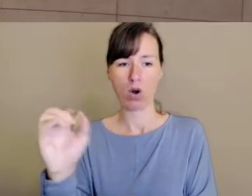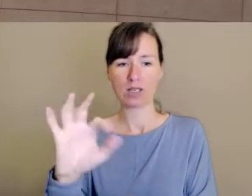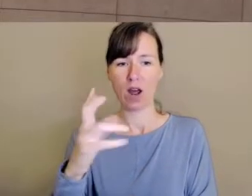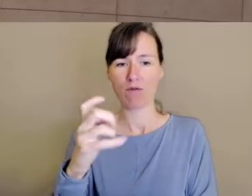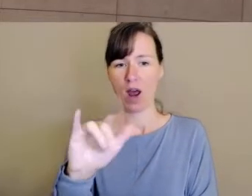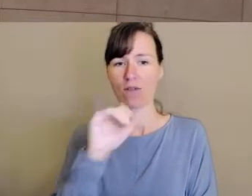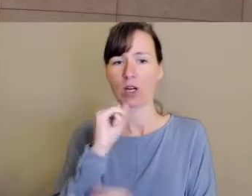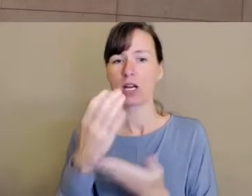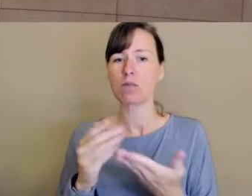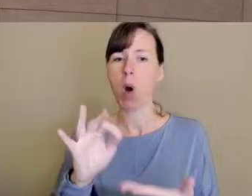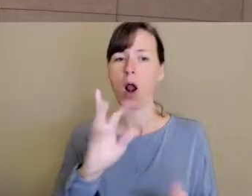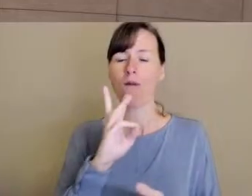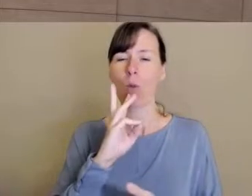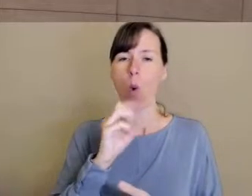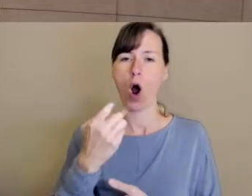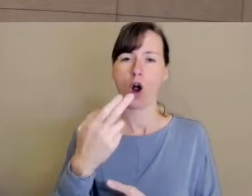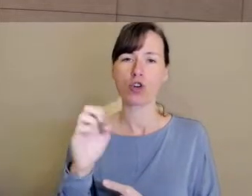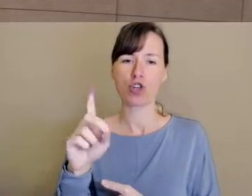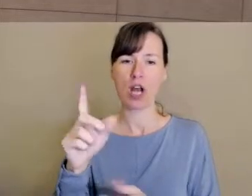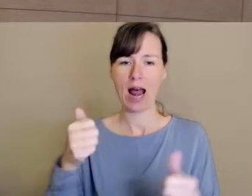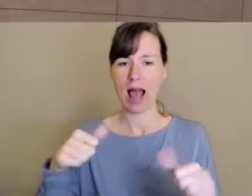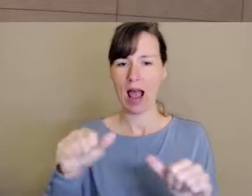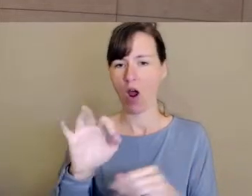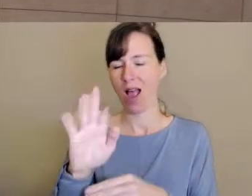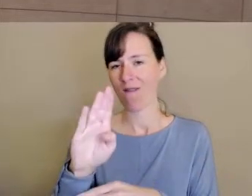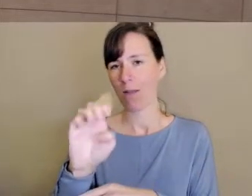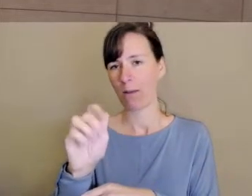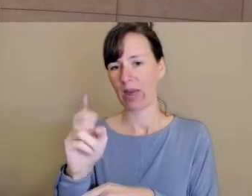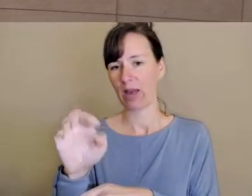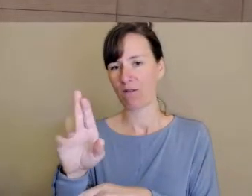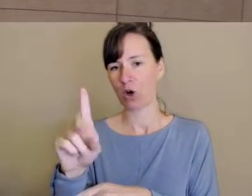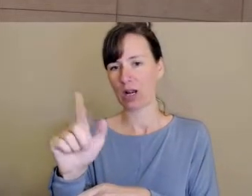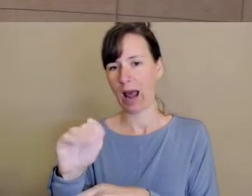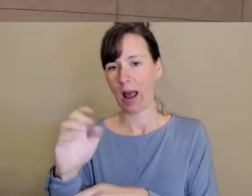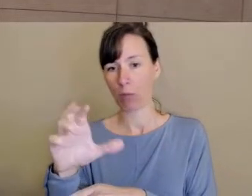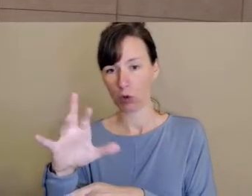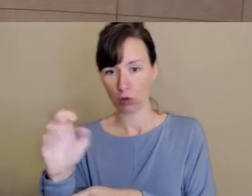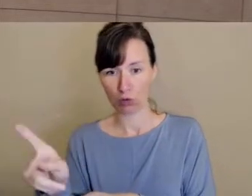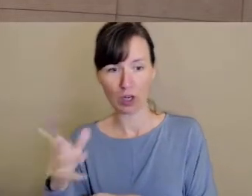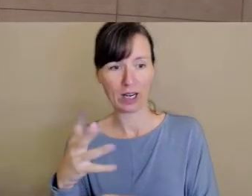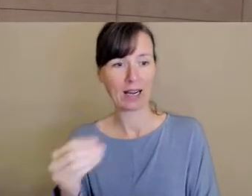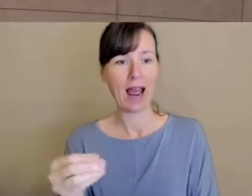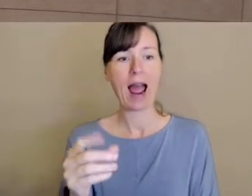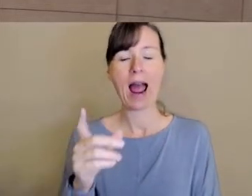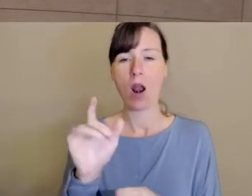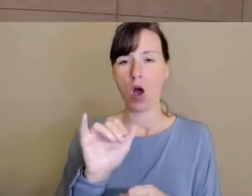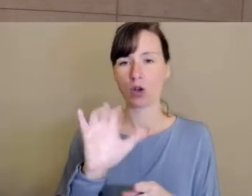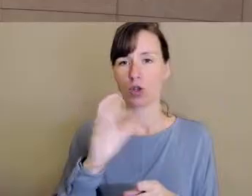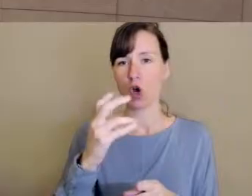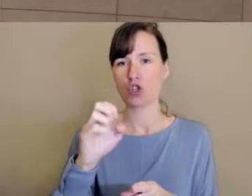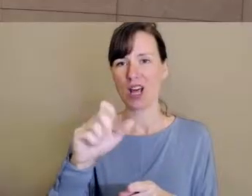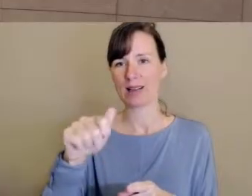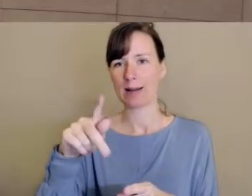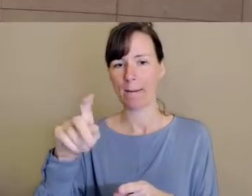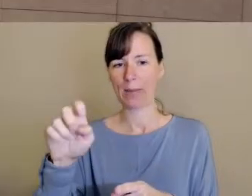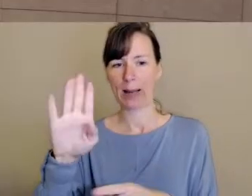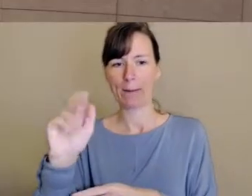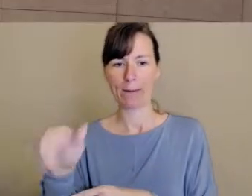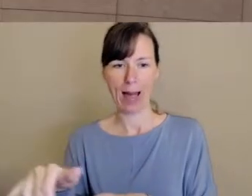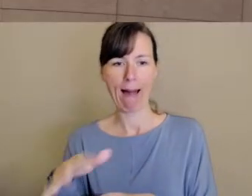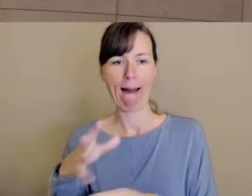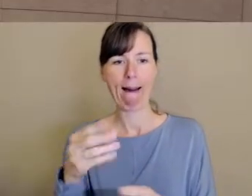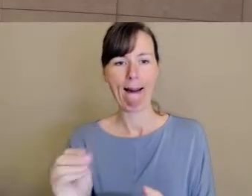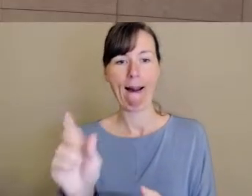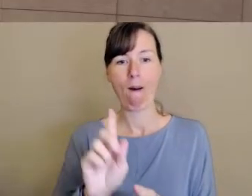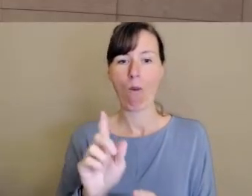that urban forests and trees are an important and necessary part of the community environment, and